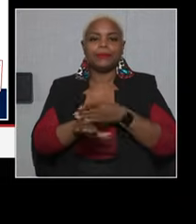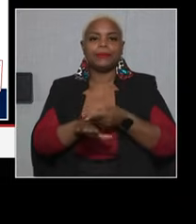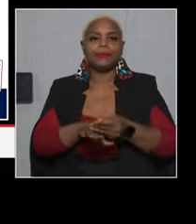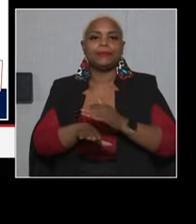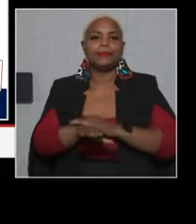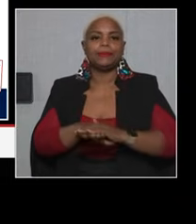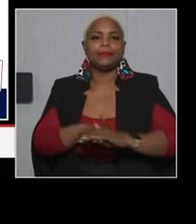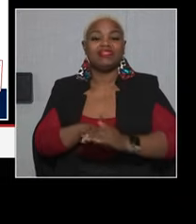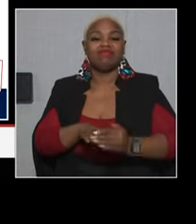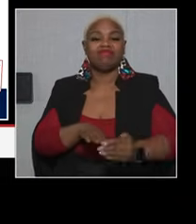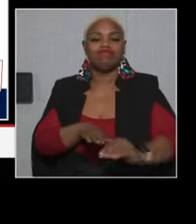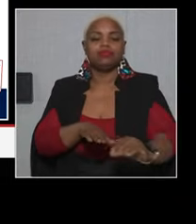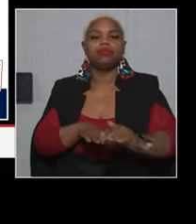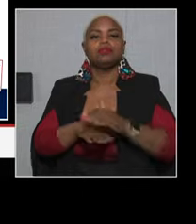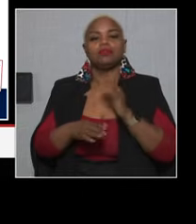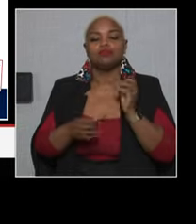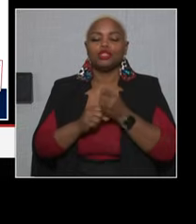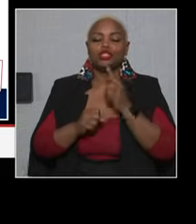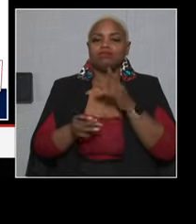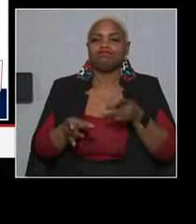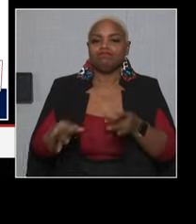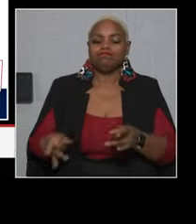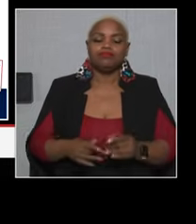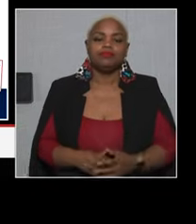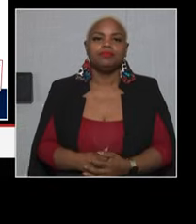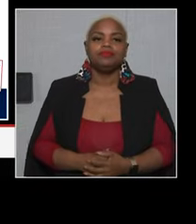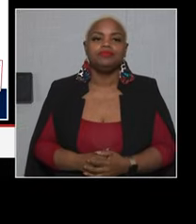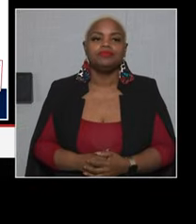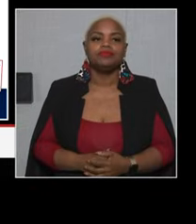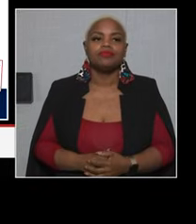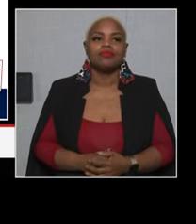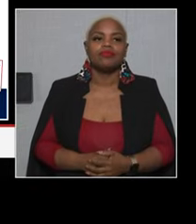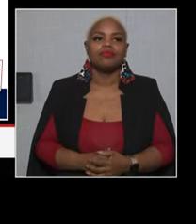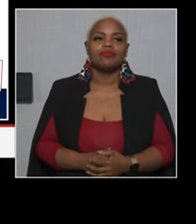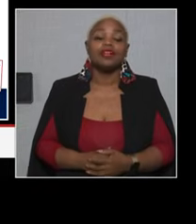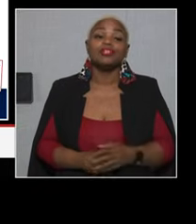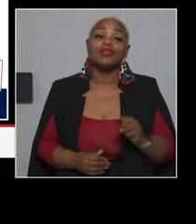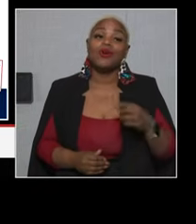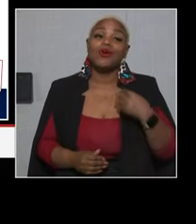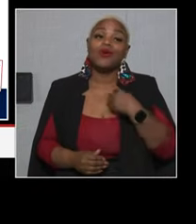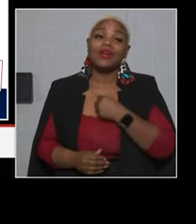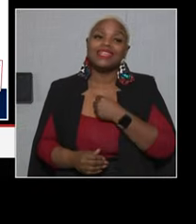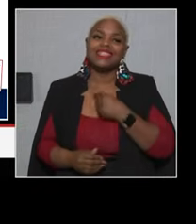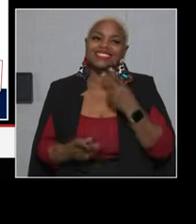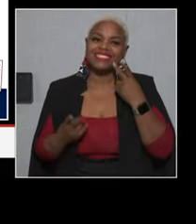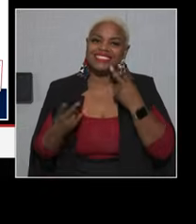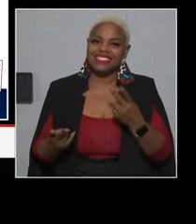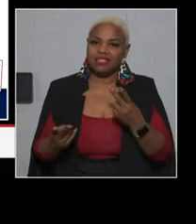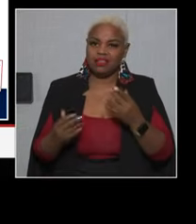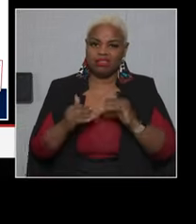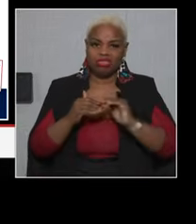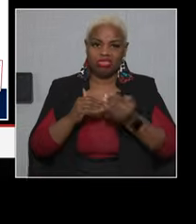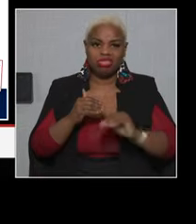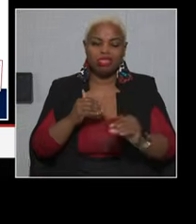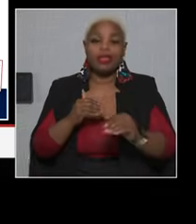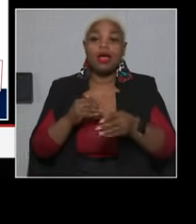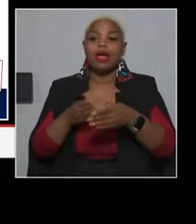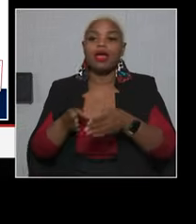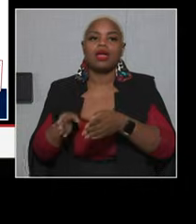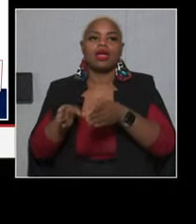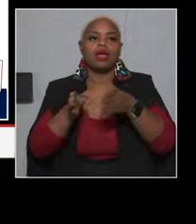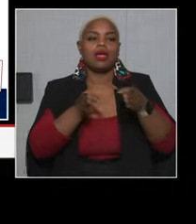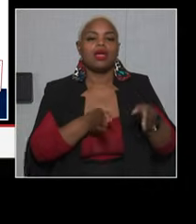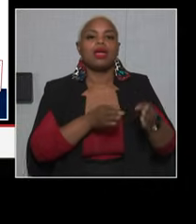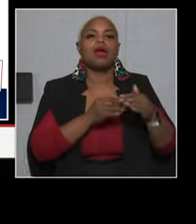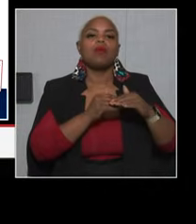number. There will always be an alley or street each year which turns from good to fair or fair to poor. As they do that, we invest and we repave